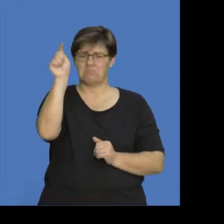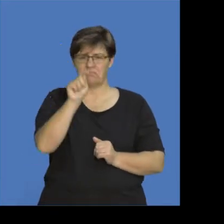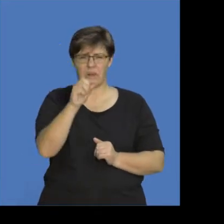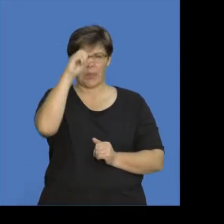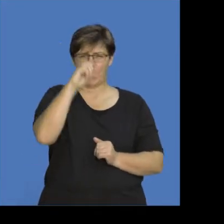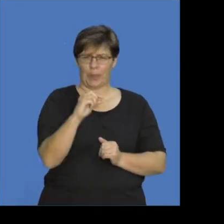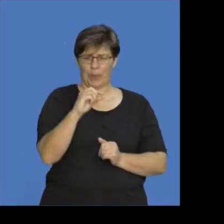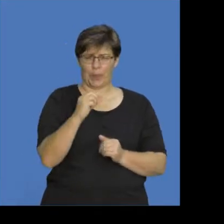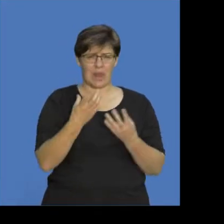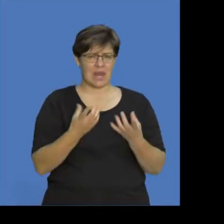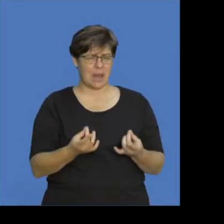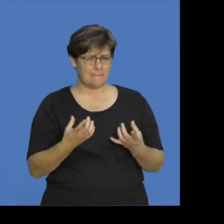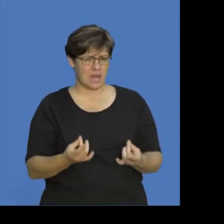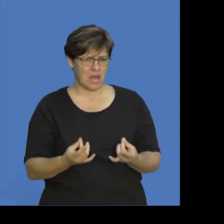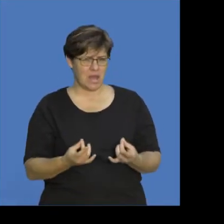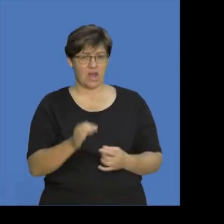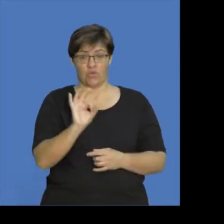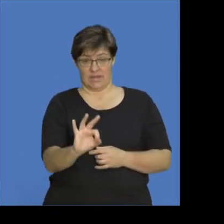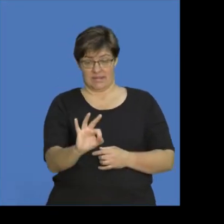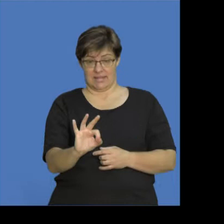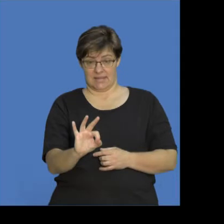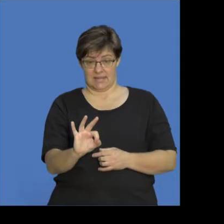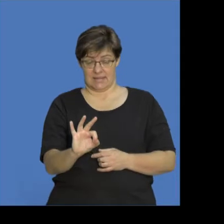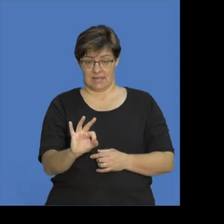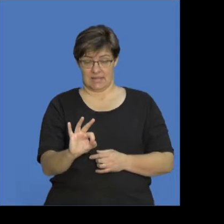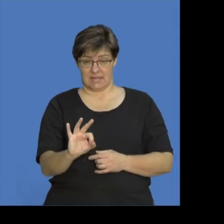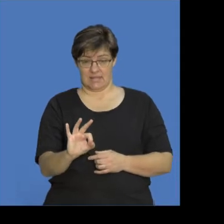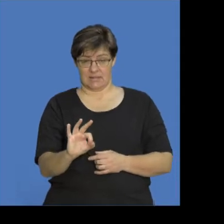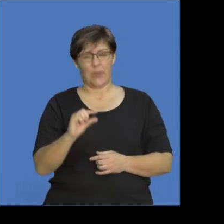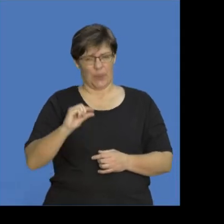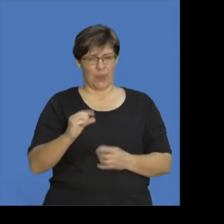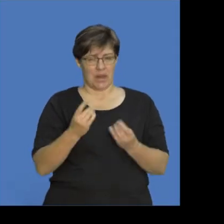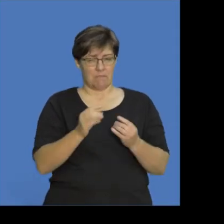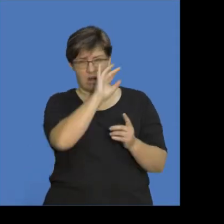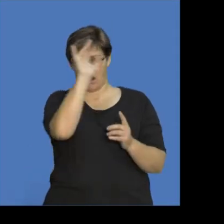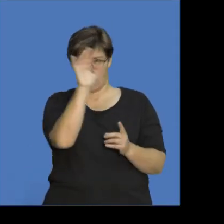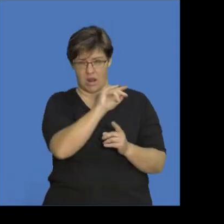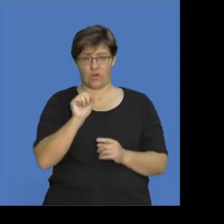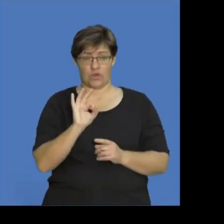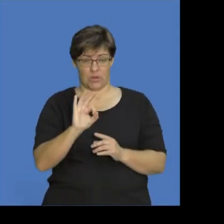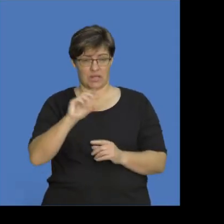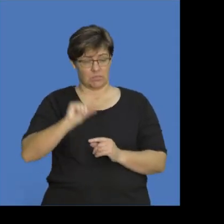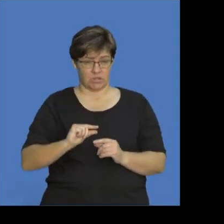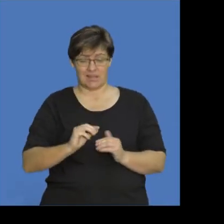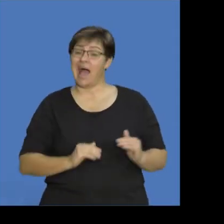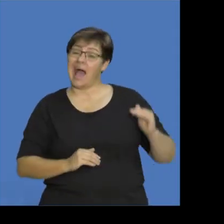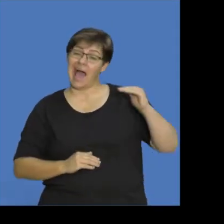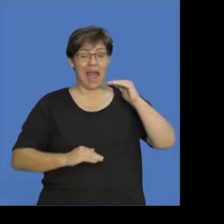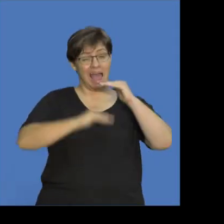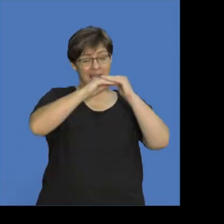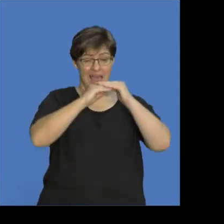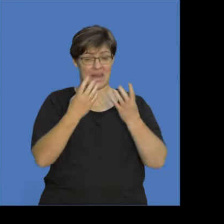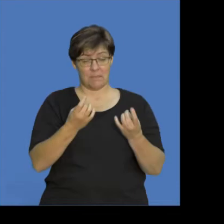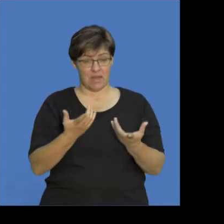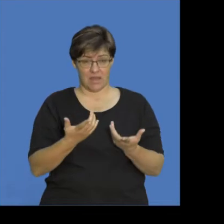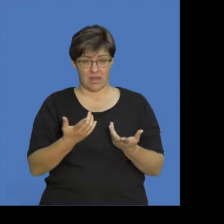our digit, the smallest number we have here is 3. That's the smallest number we have for 3. And the highest